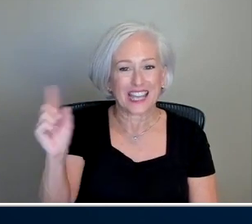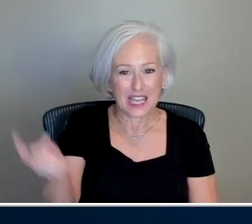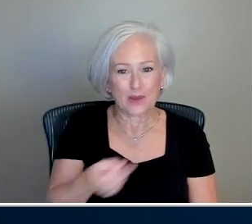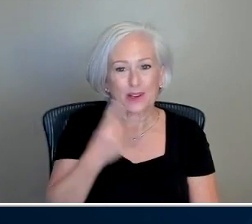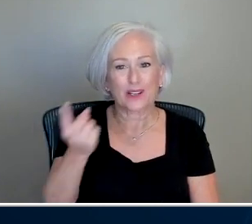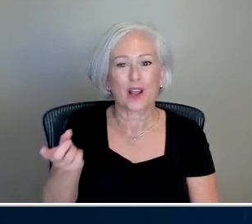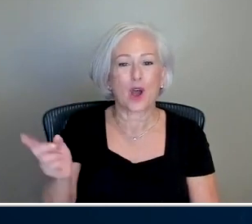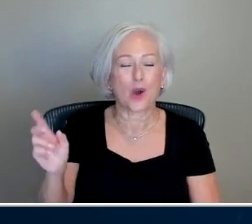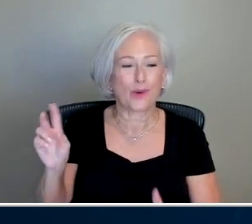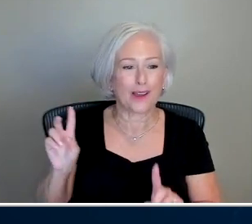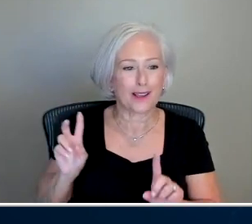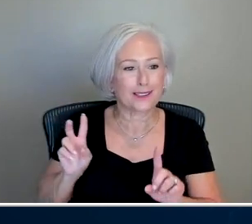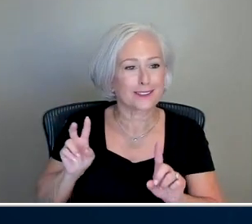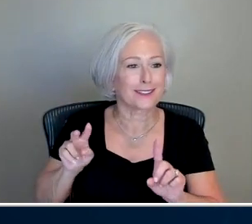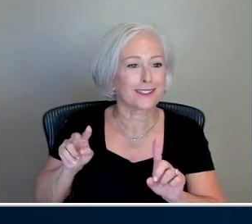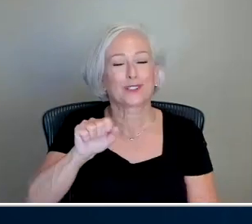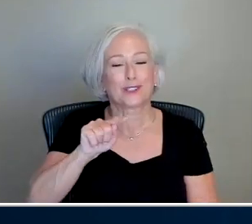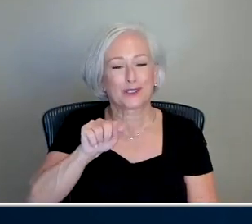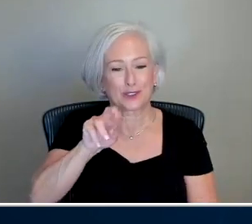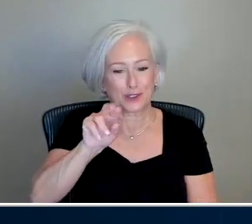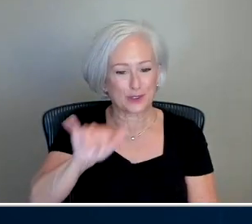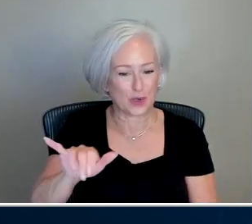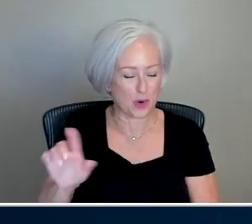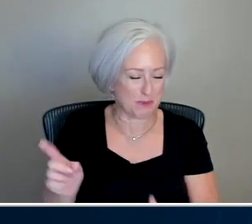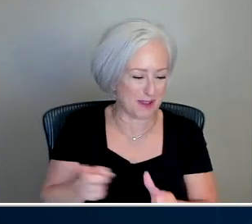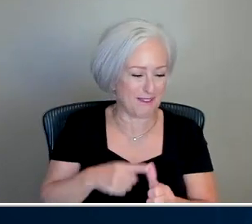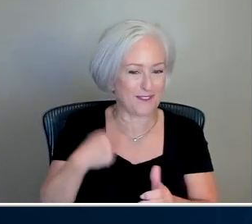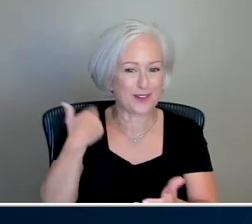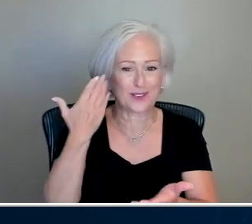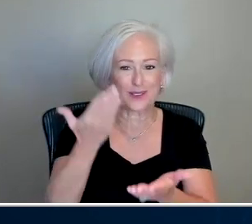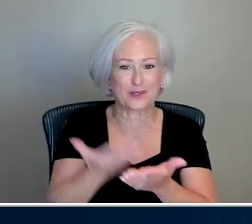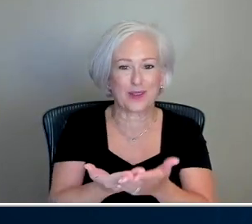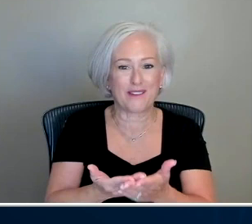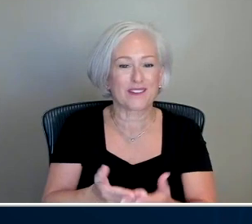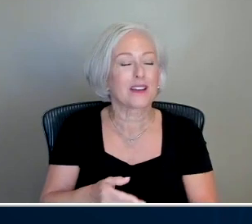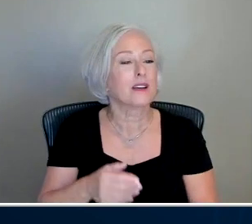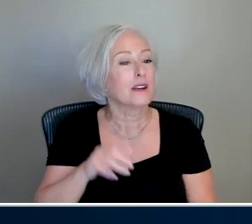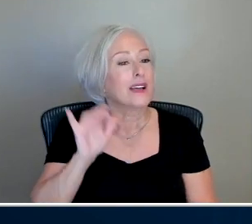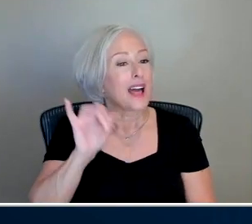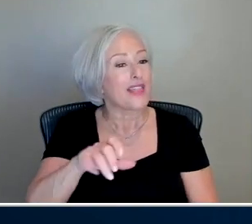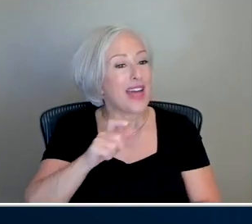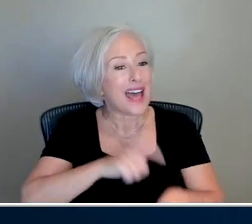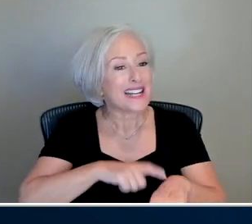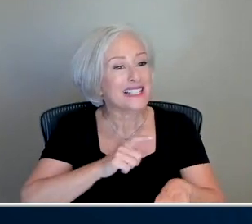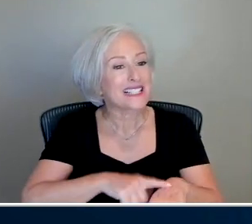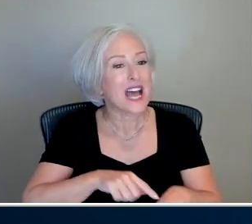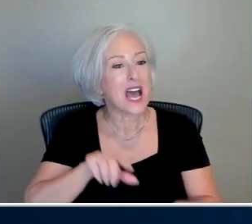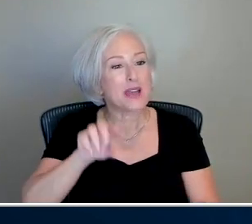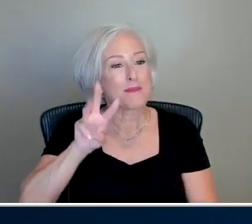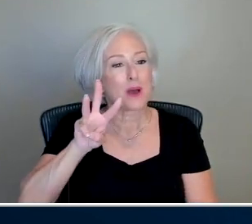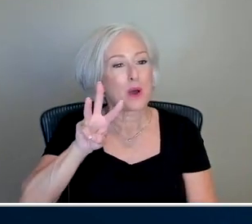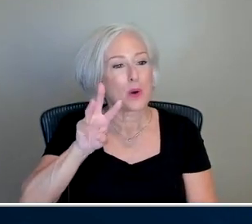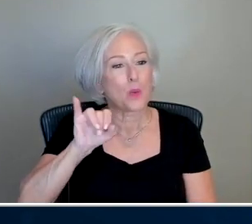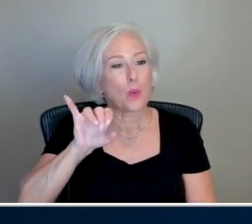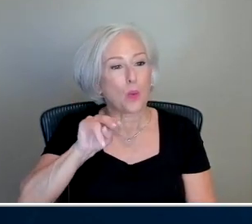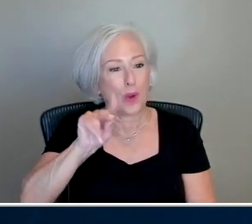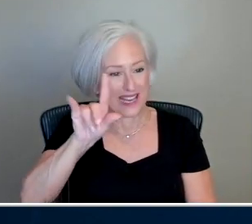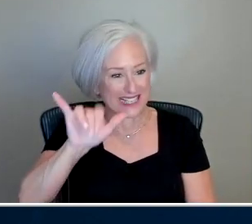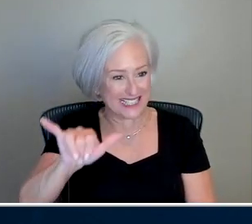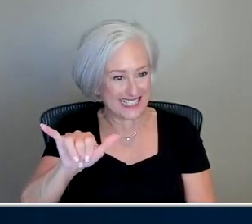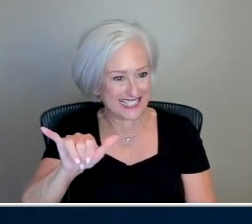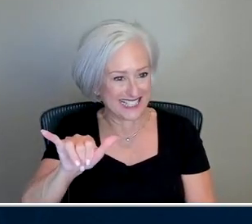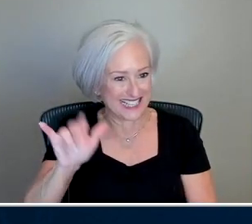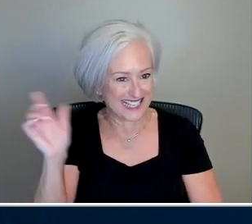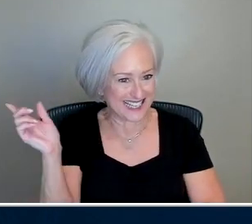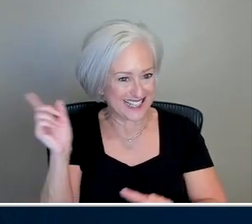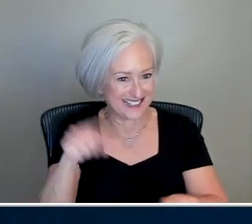Channel 4 came. before this, yeah. Yes. And so, It was Wendy first, Dr. Rosenthal. Wendy, that's right. Wendy That's was right. 10 years old,